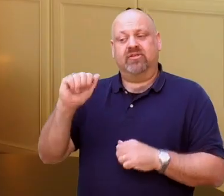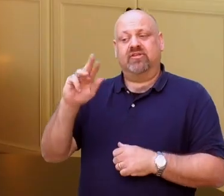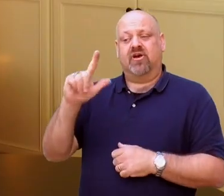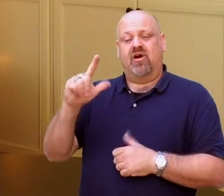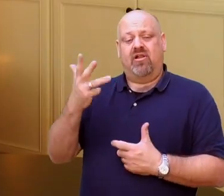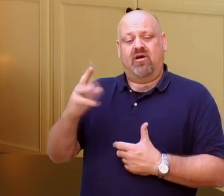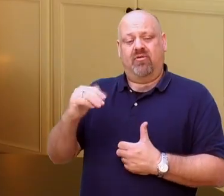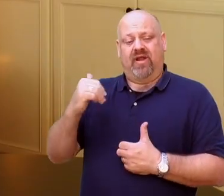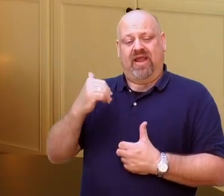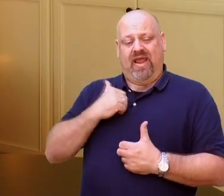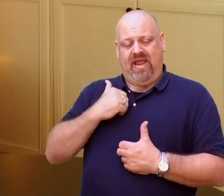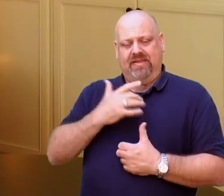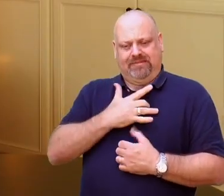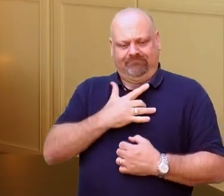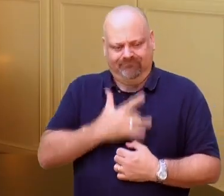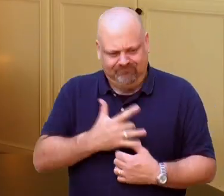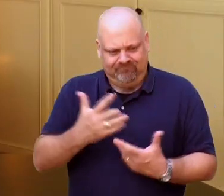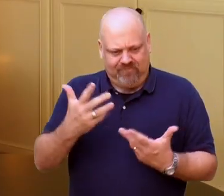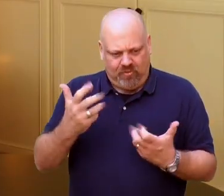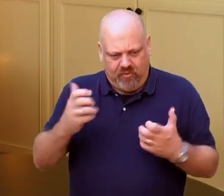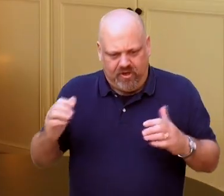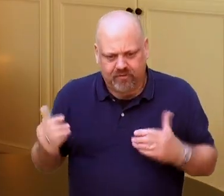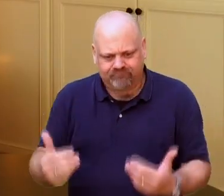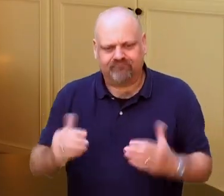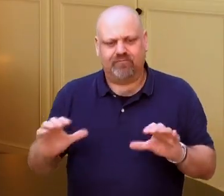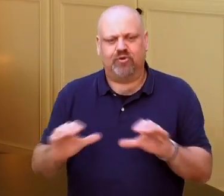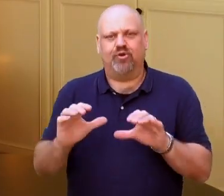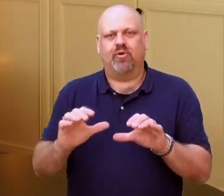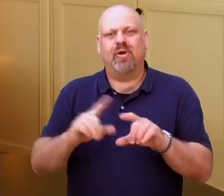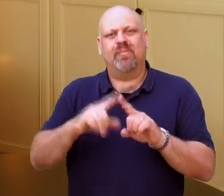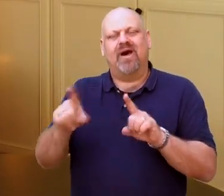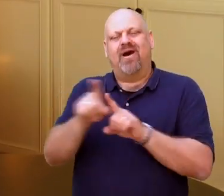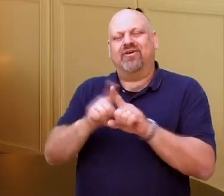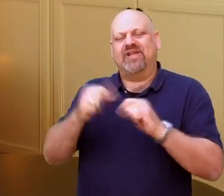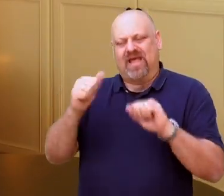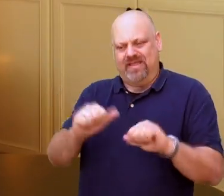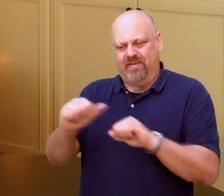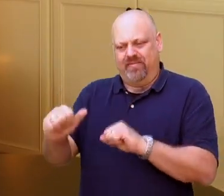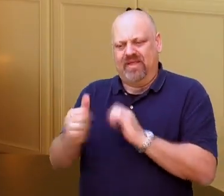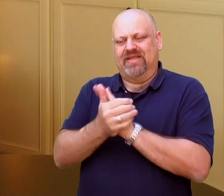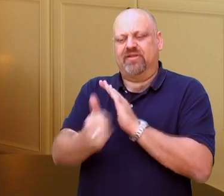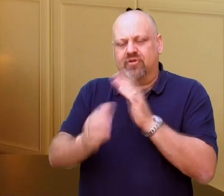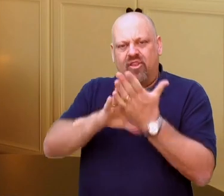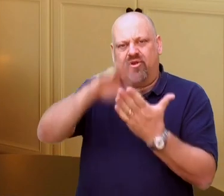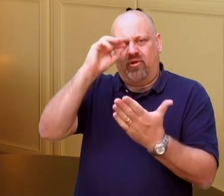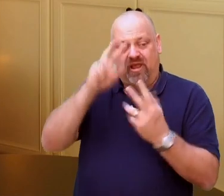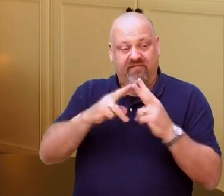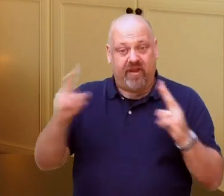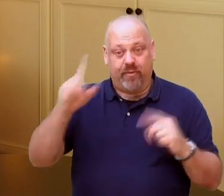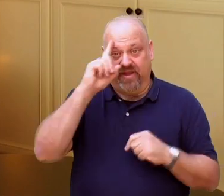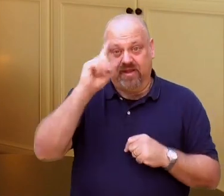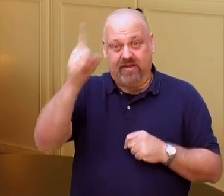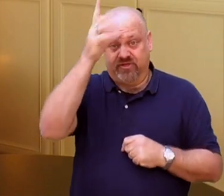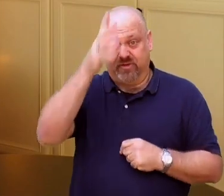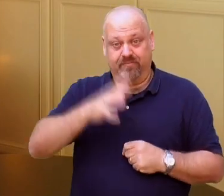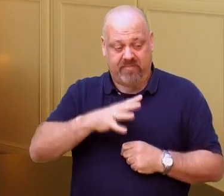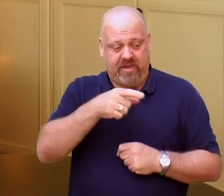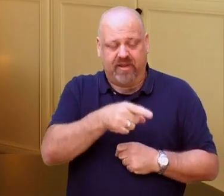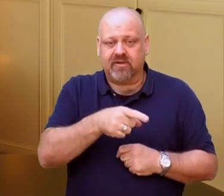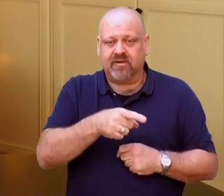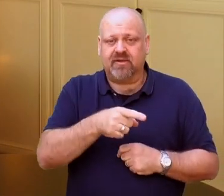Saul already had an inclination toward doing, but he also had the capacity to learn. He was a very intelligent